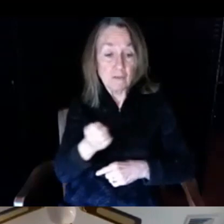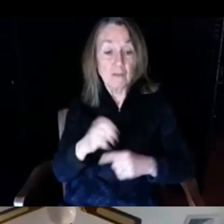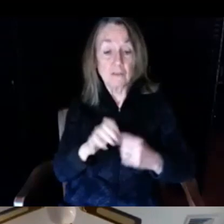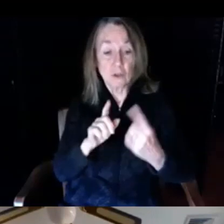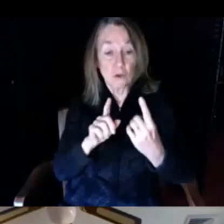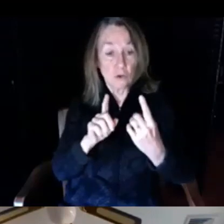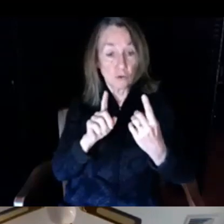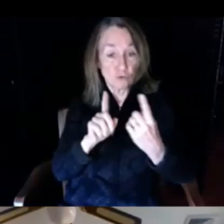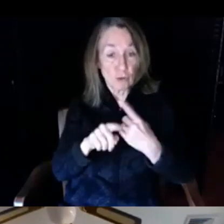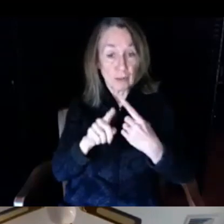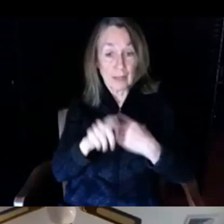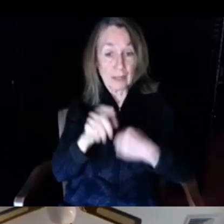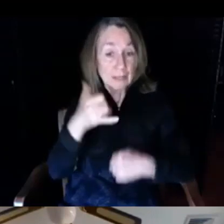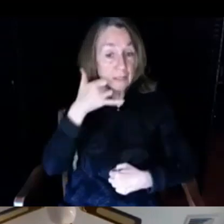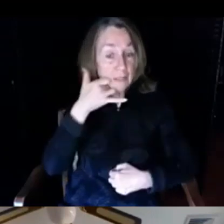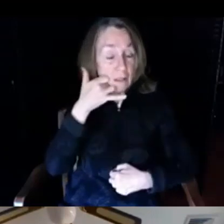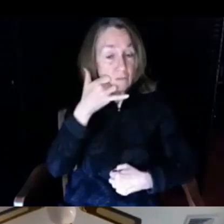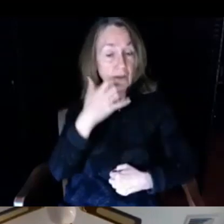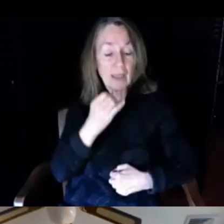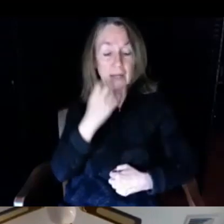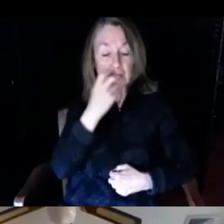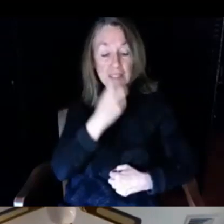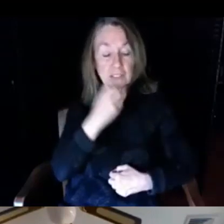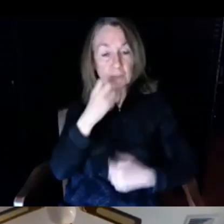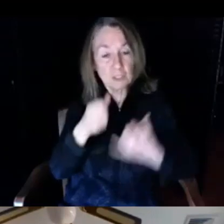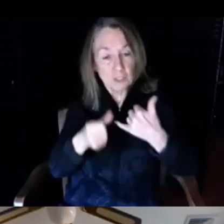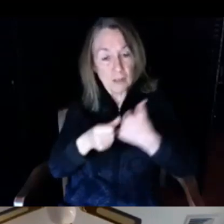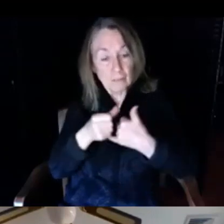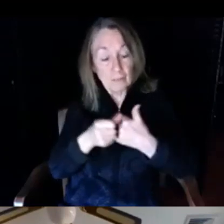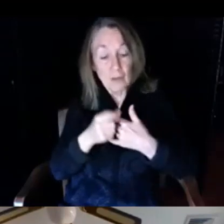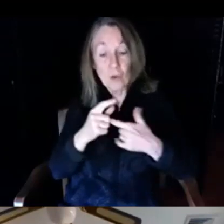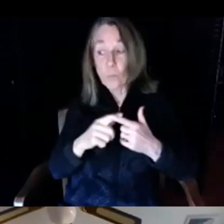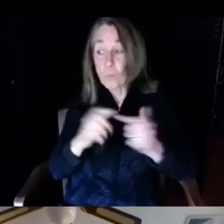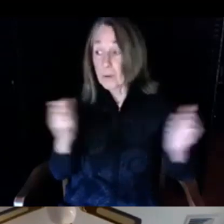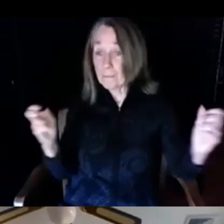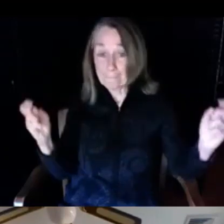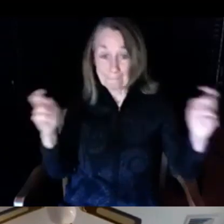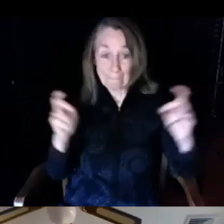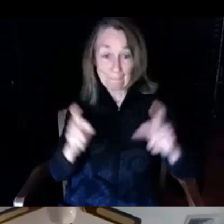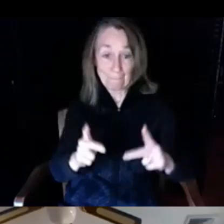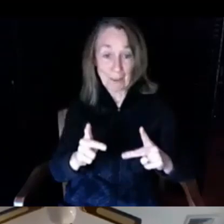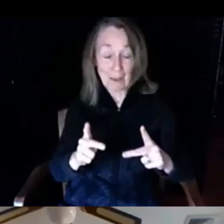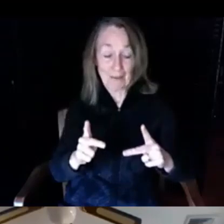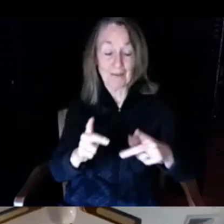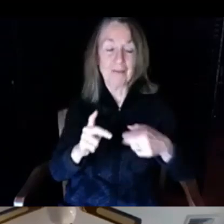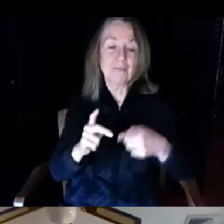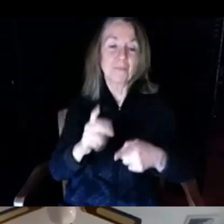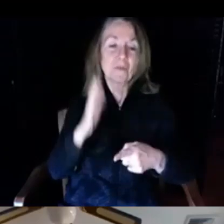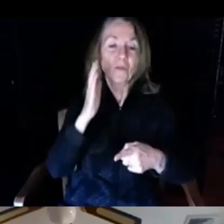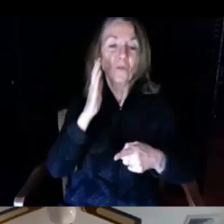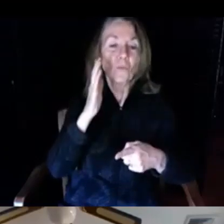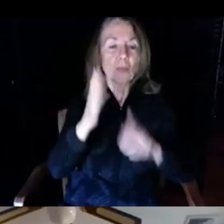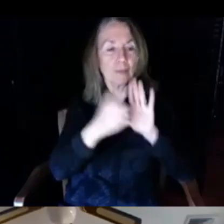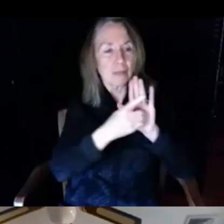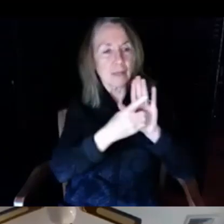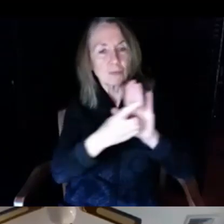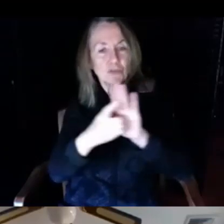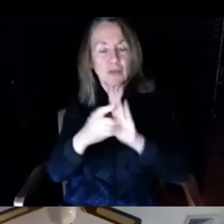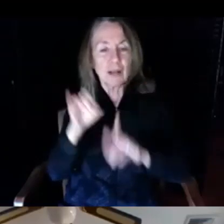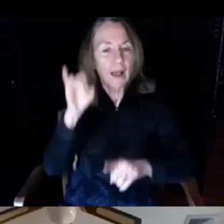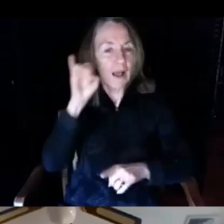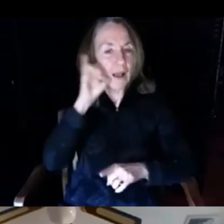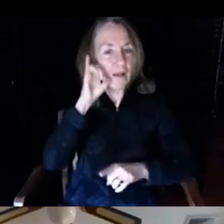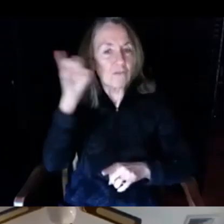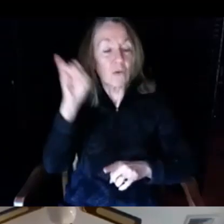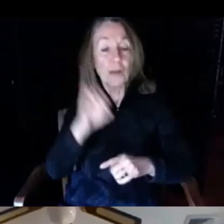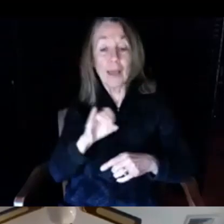speech amplifiers. When we are back in session, we also do demonstrations for iPhones and iPads.